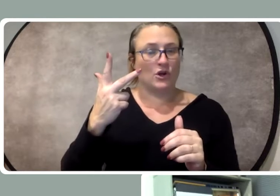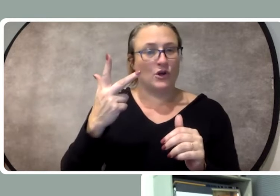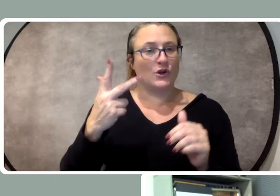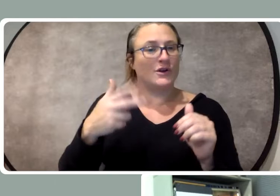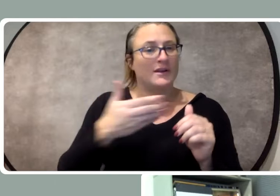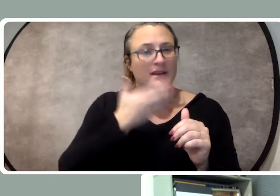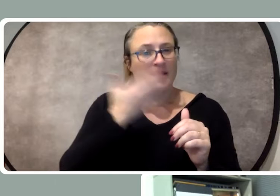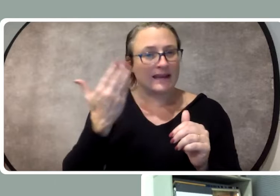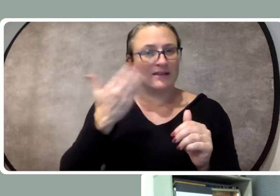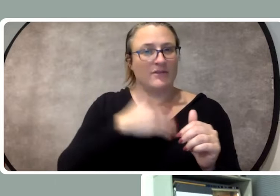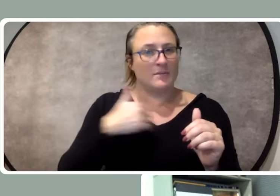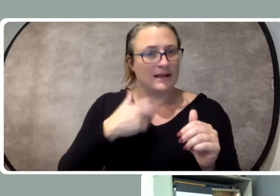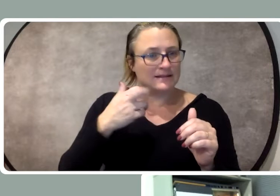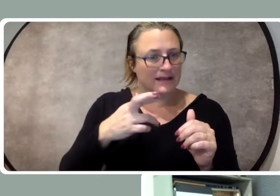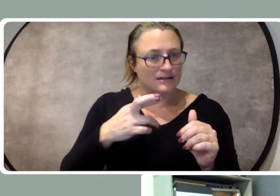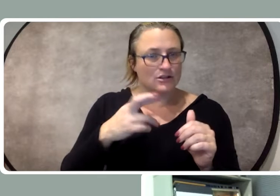from surgery?